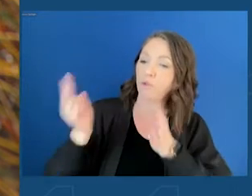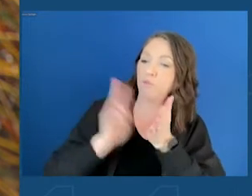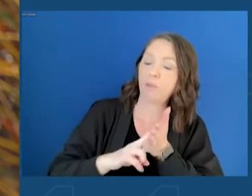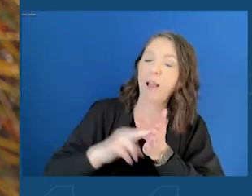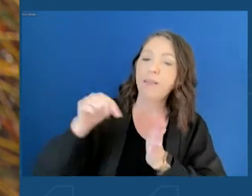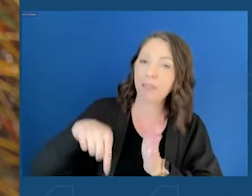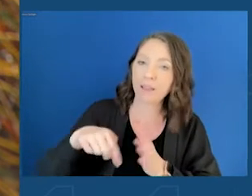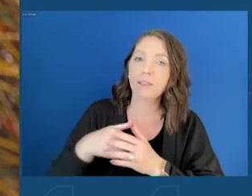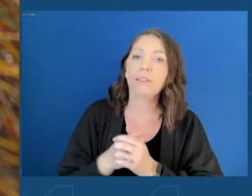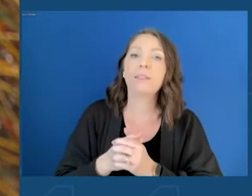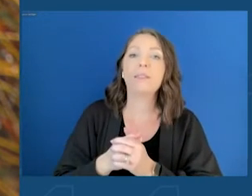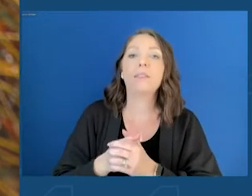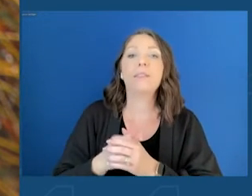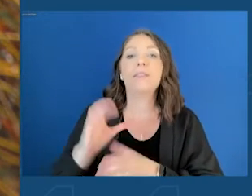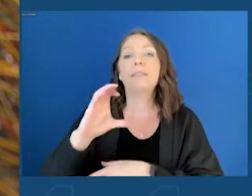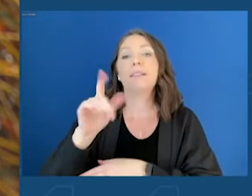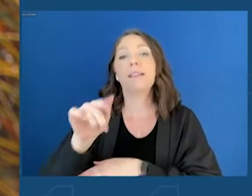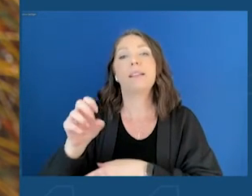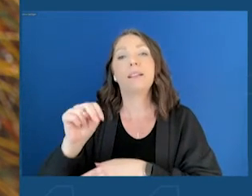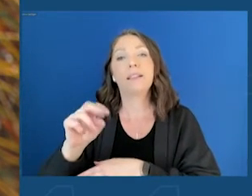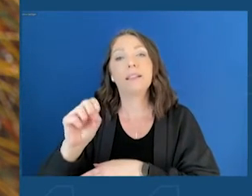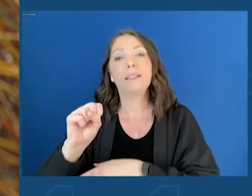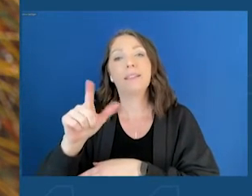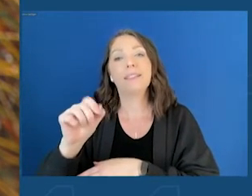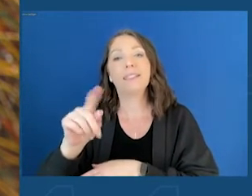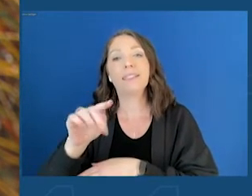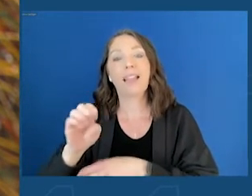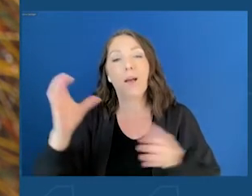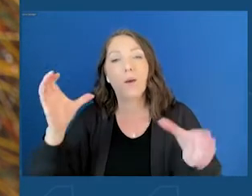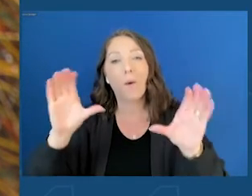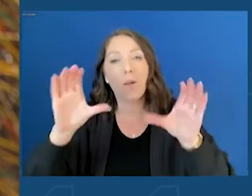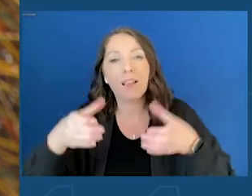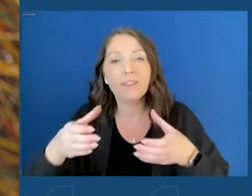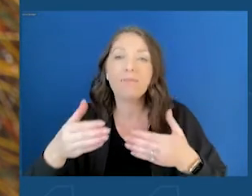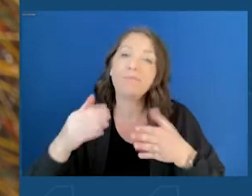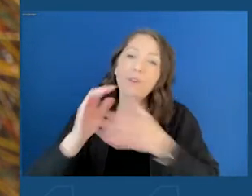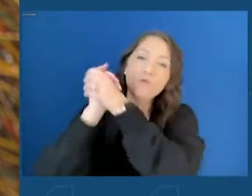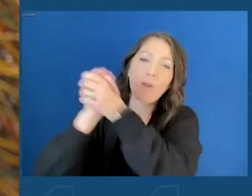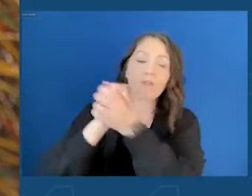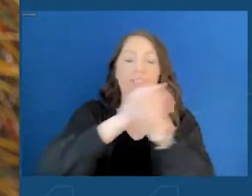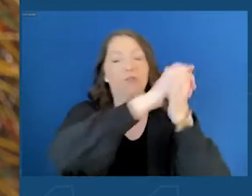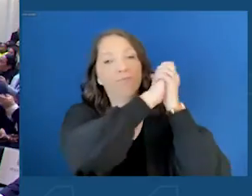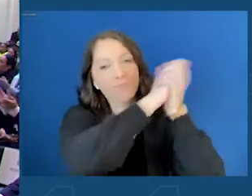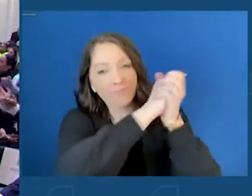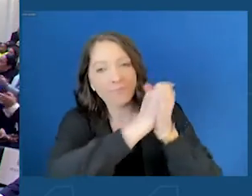the Clean Slate Coalition, congratulations for getting us to today. Thank you.